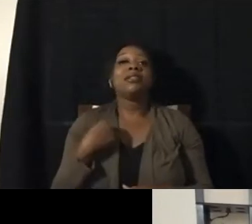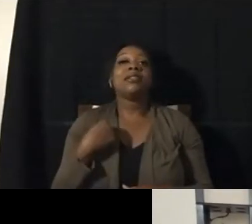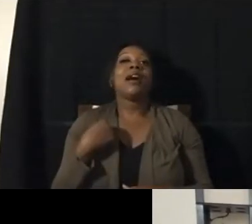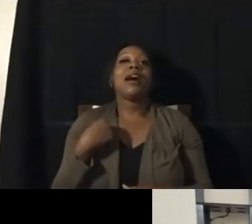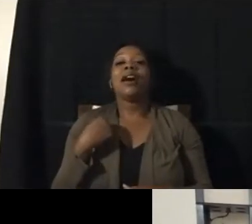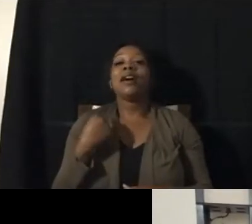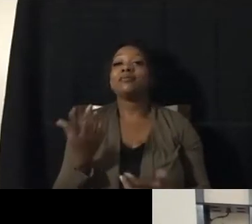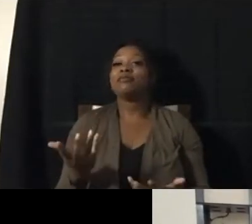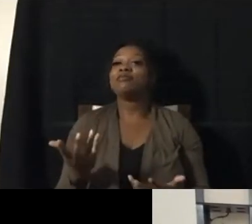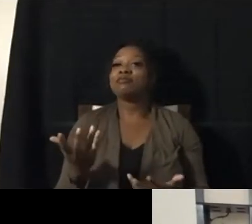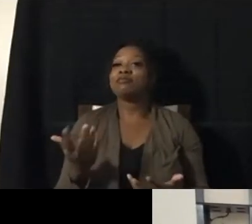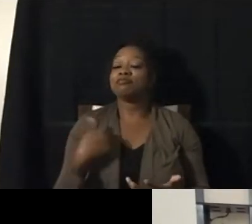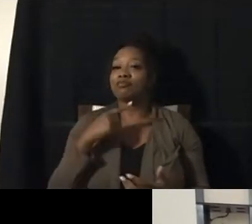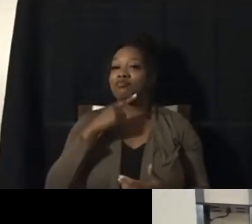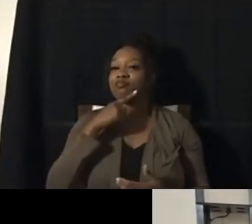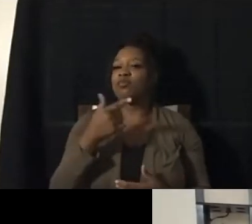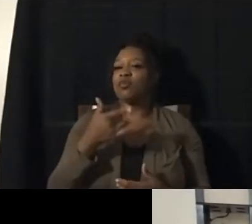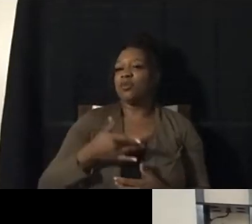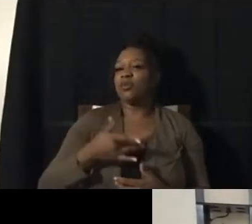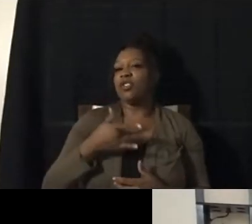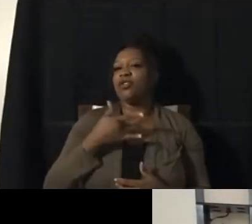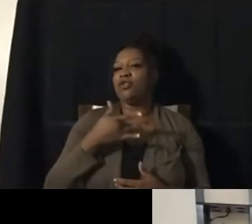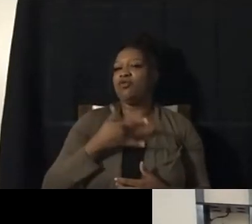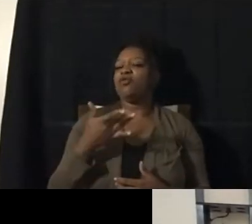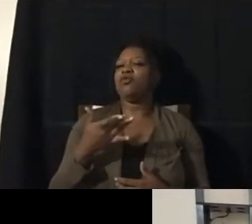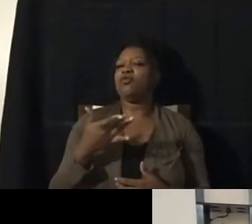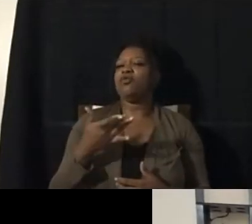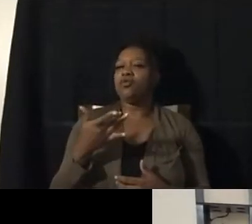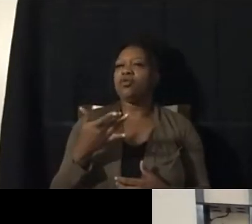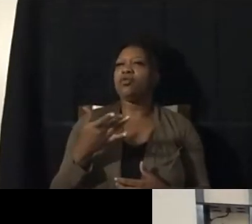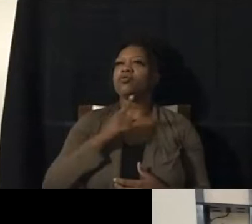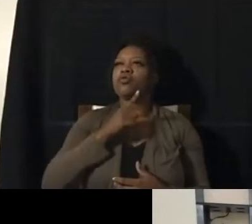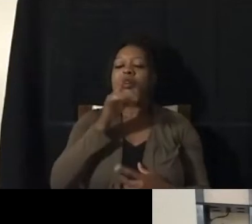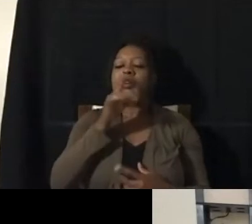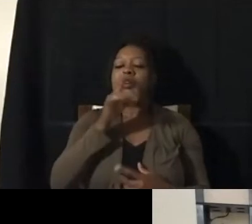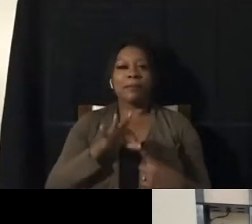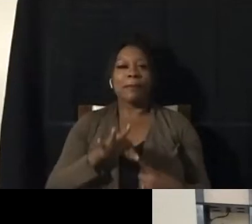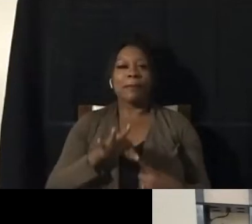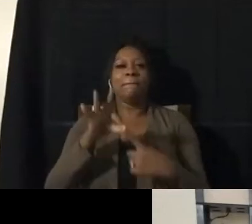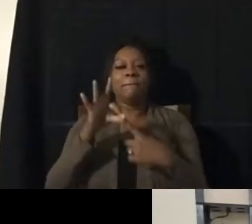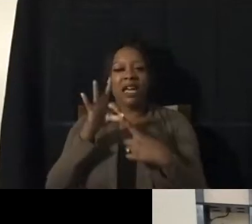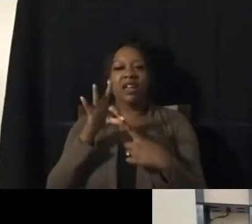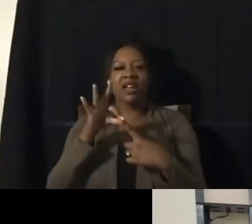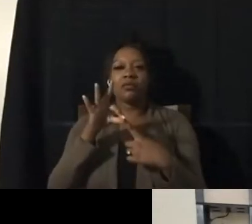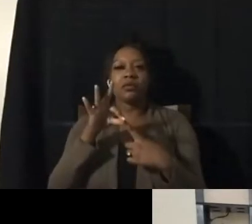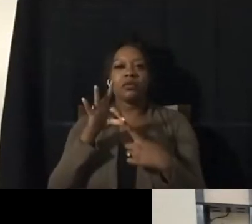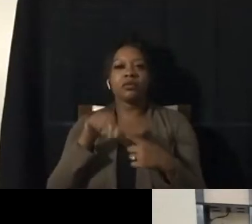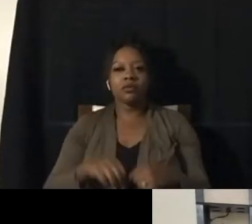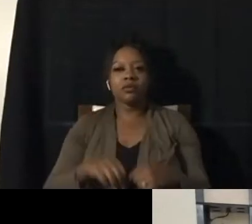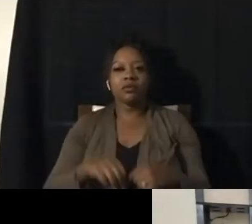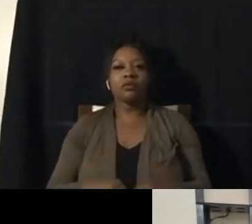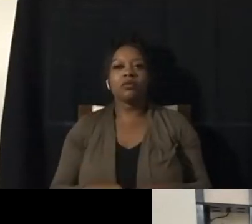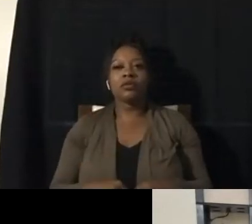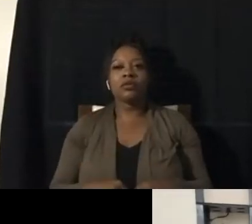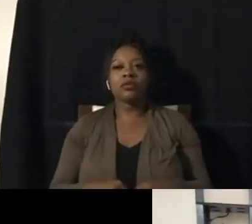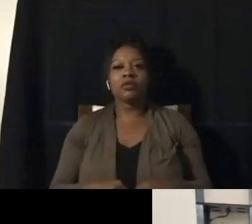I feel really special and honored and